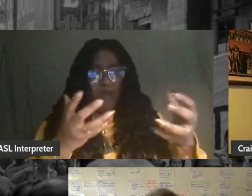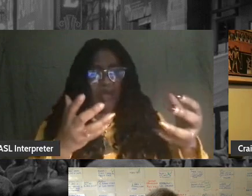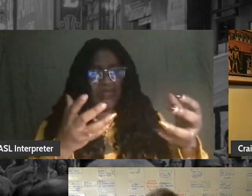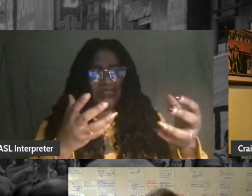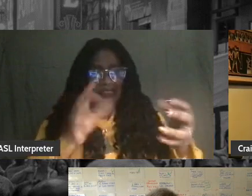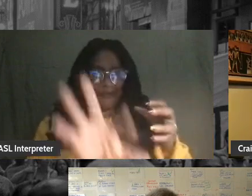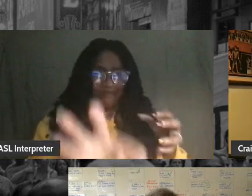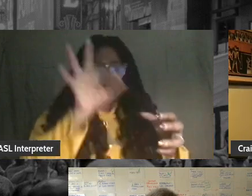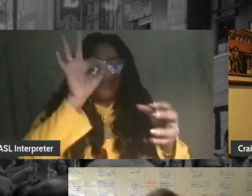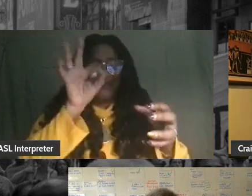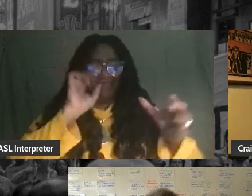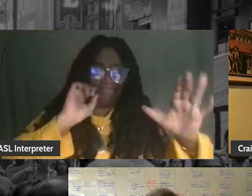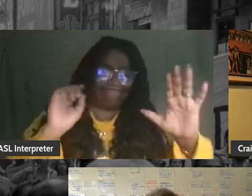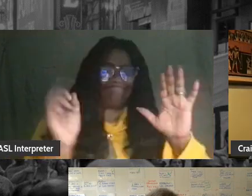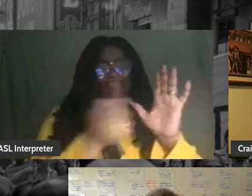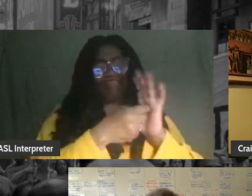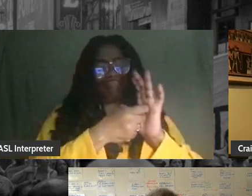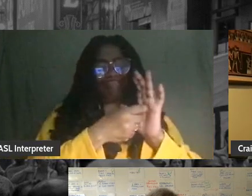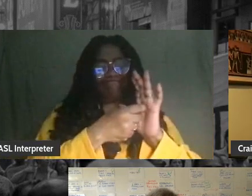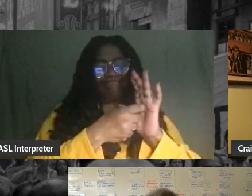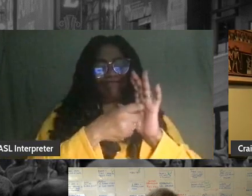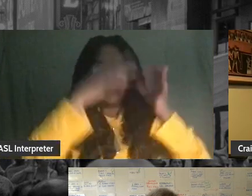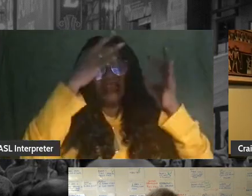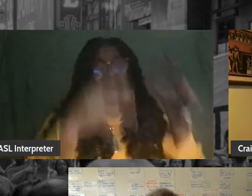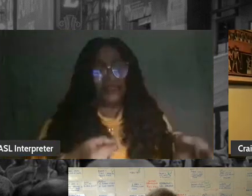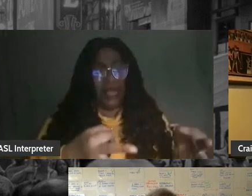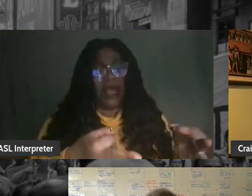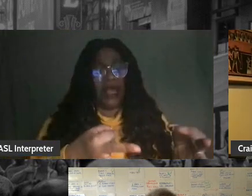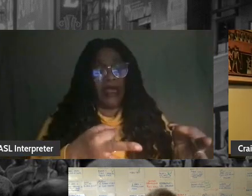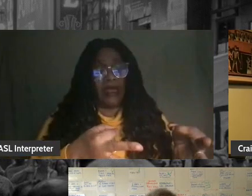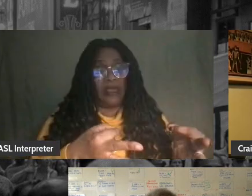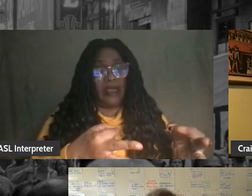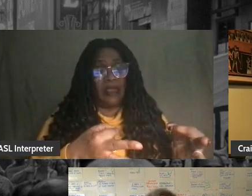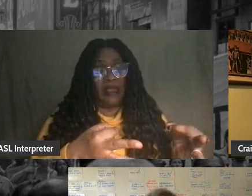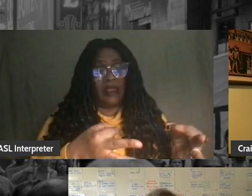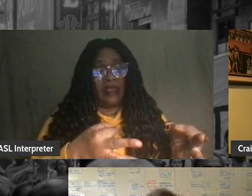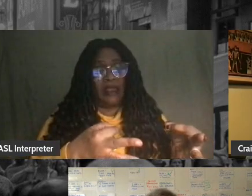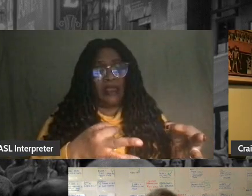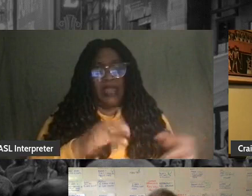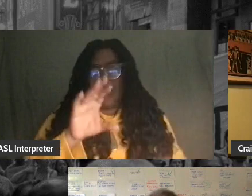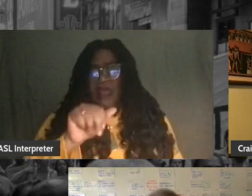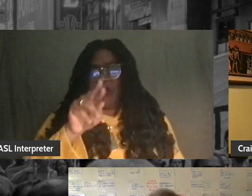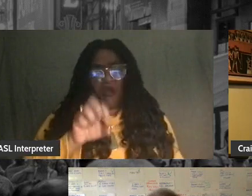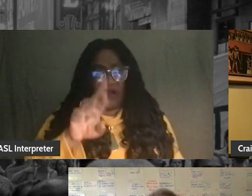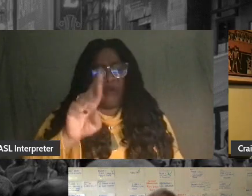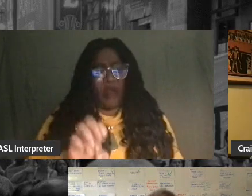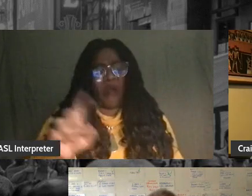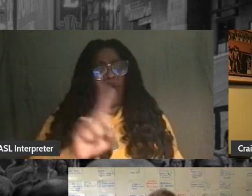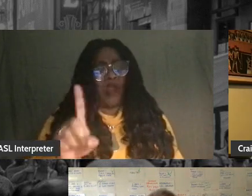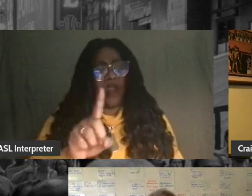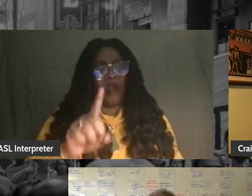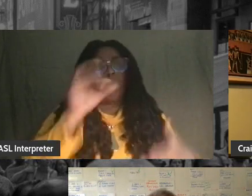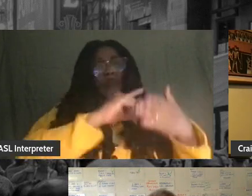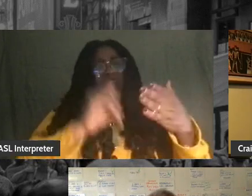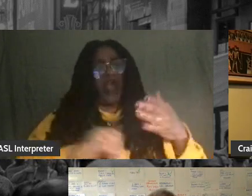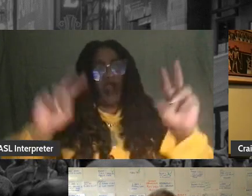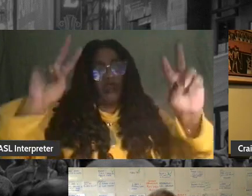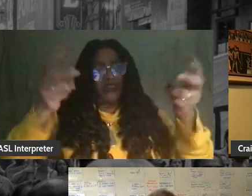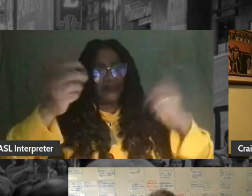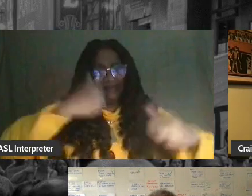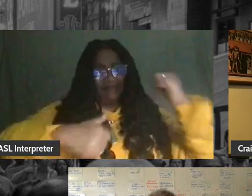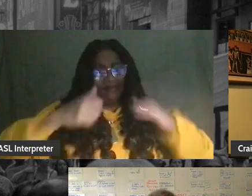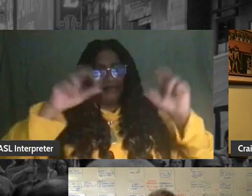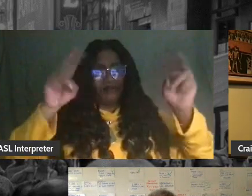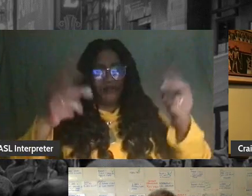start in such careers? So Hannah, maybe we'll start with you and then Gordon and then you, Luke. Hannah.